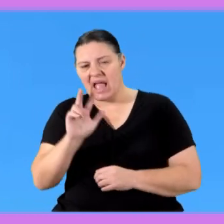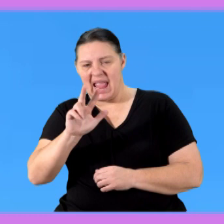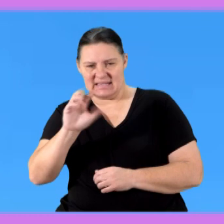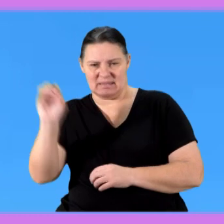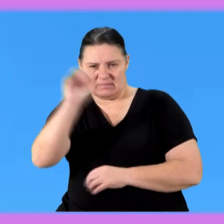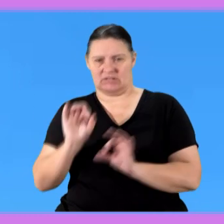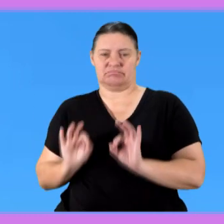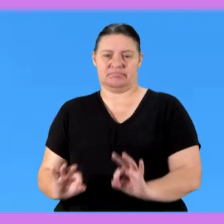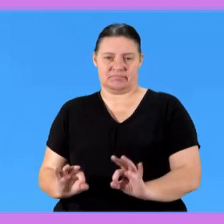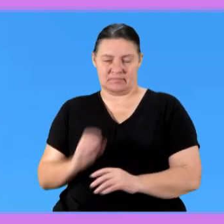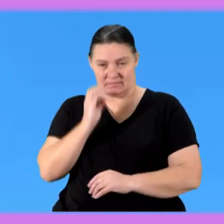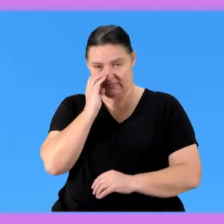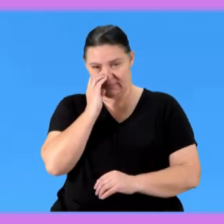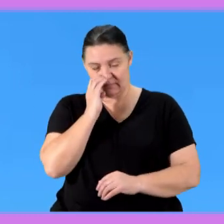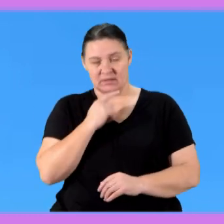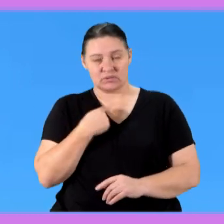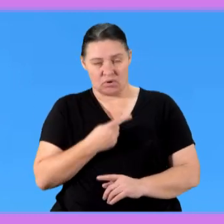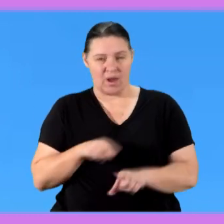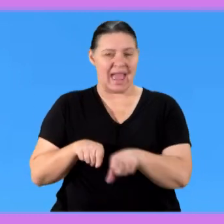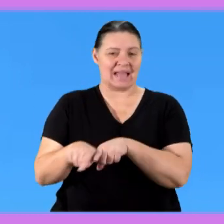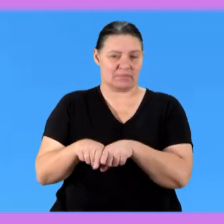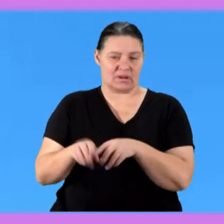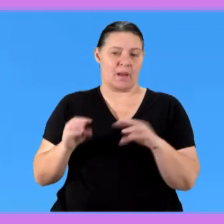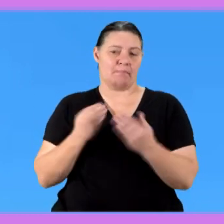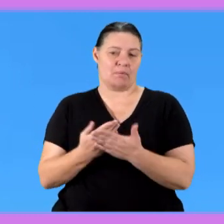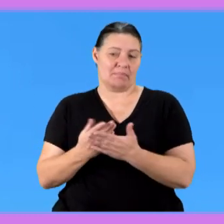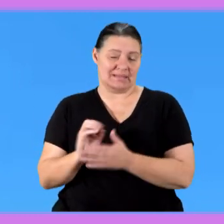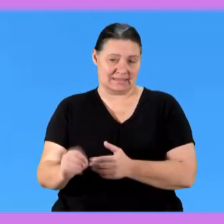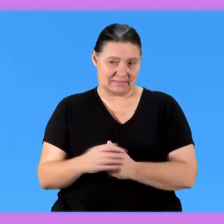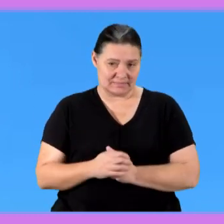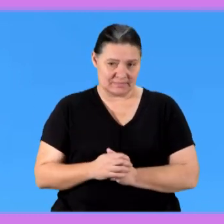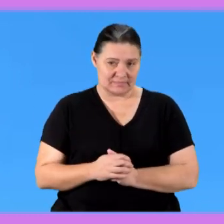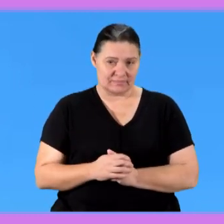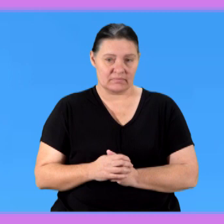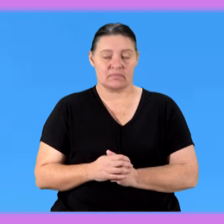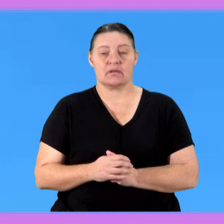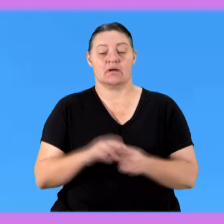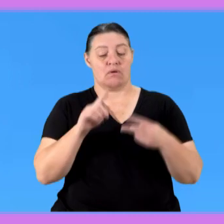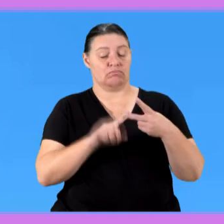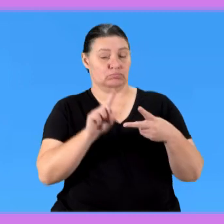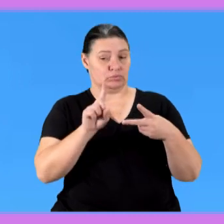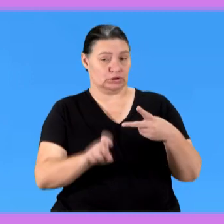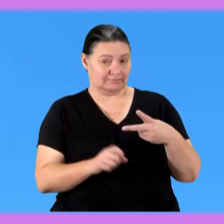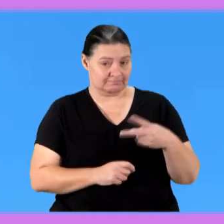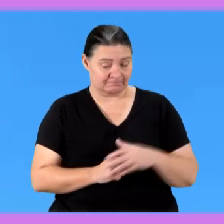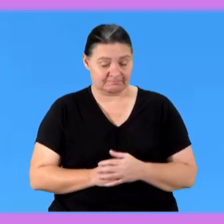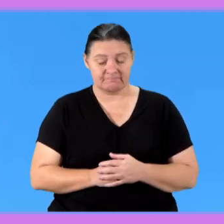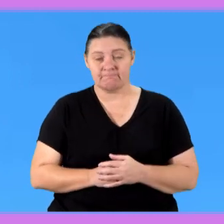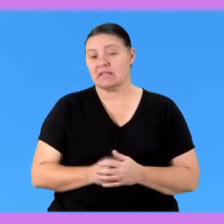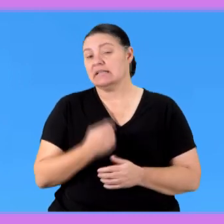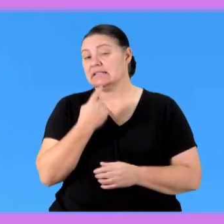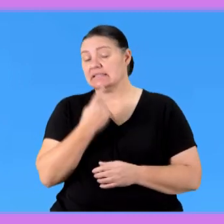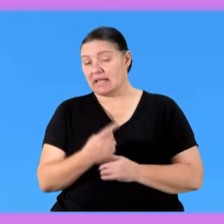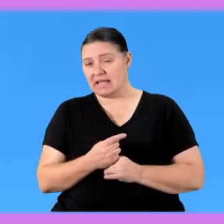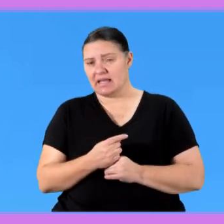matter, that there's an 80% accuracy. Okay, so we agree it's experimental probability. Question